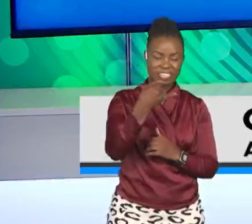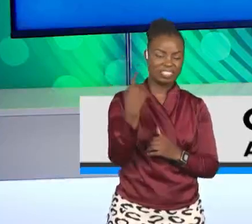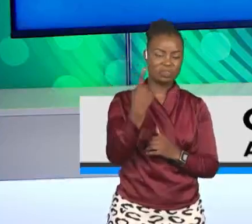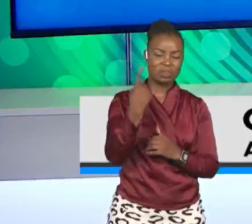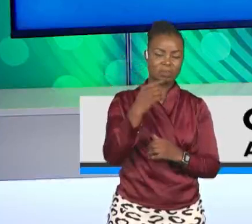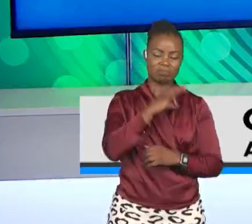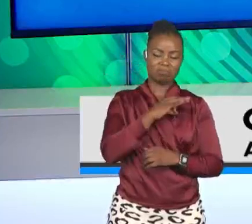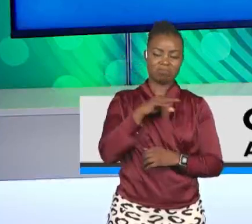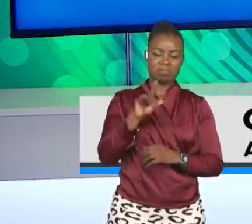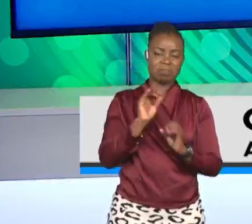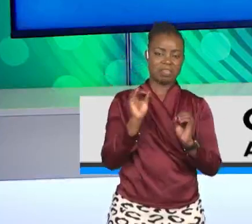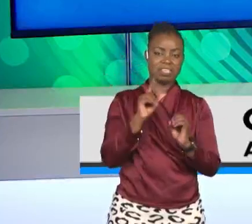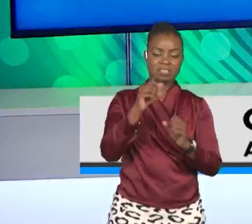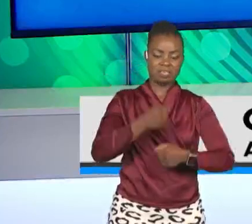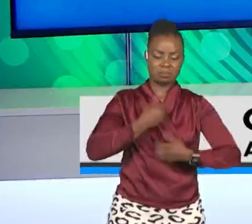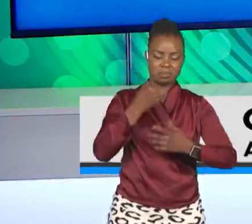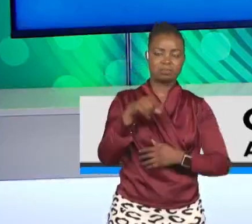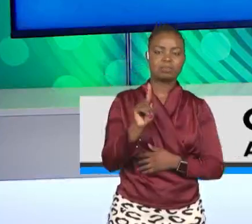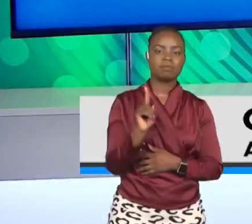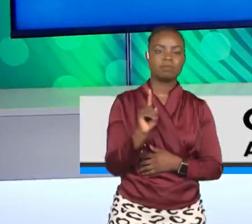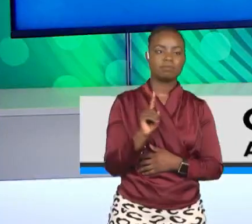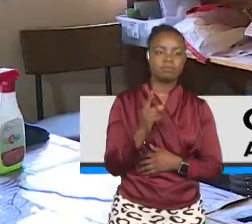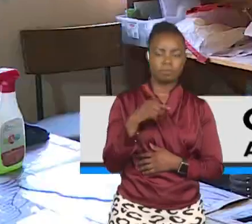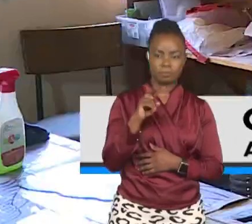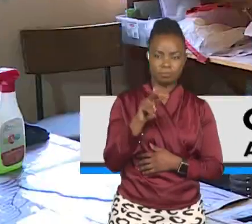of expressing himself. Let's take a look.